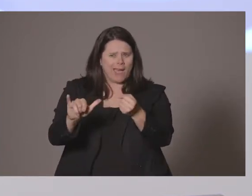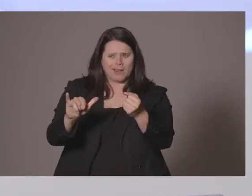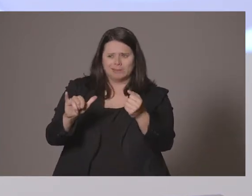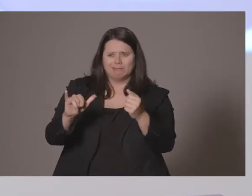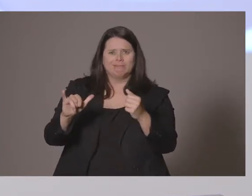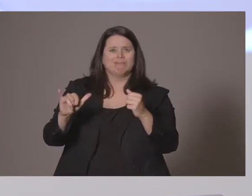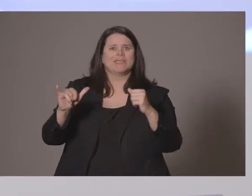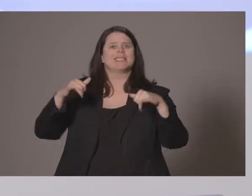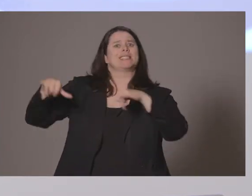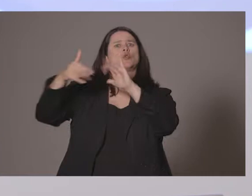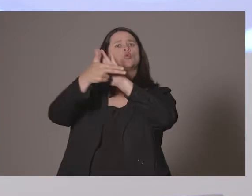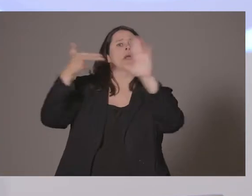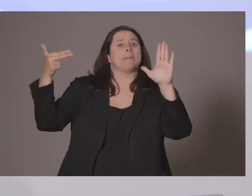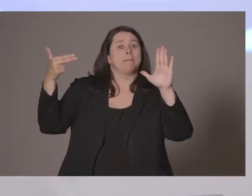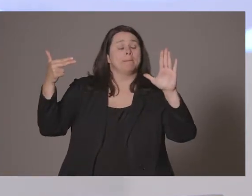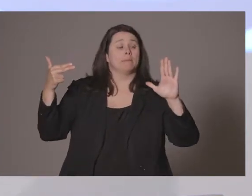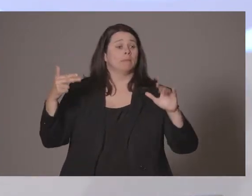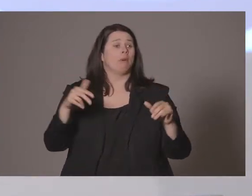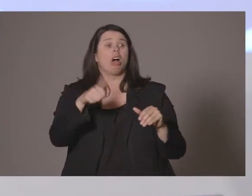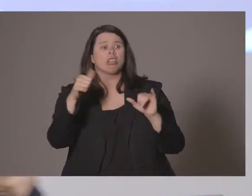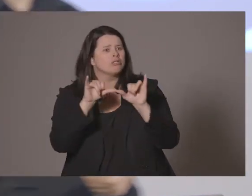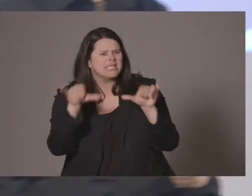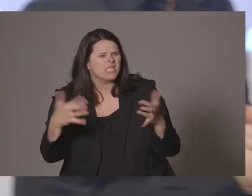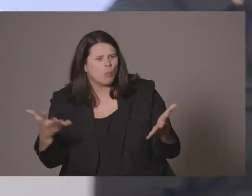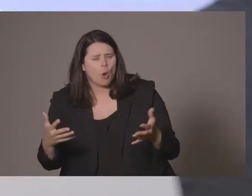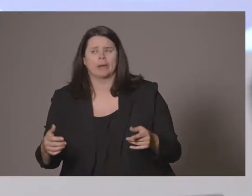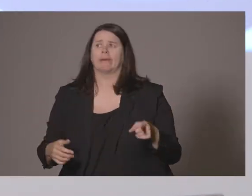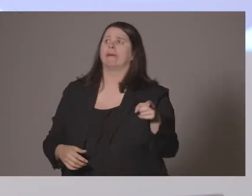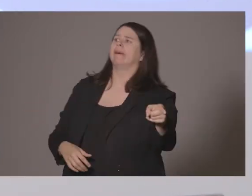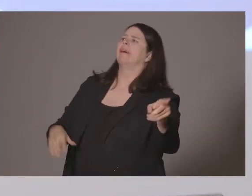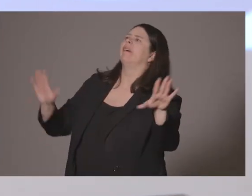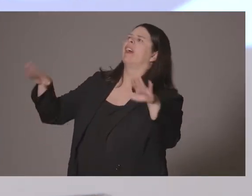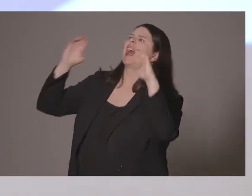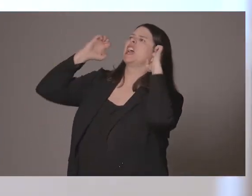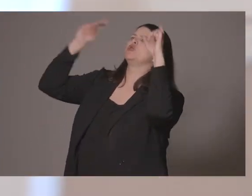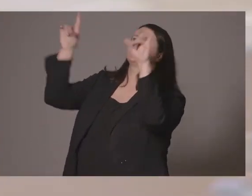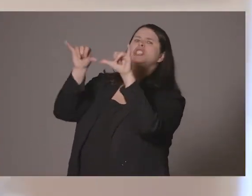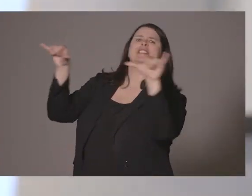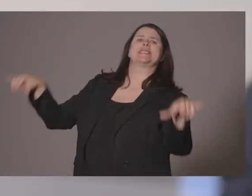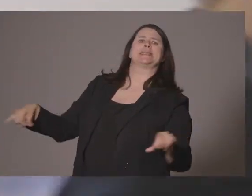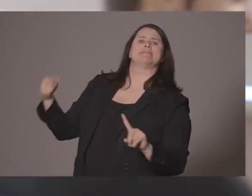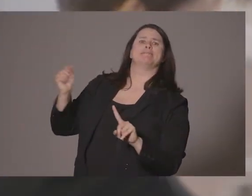Education system. The education system. Are you willing to speak more to that?